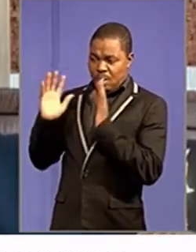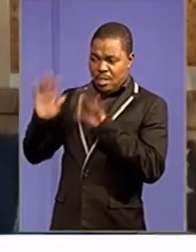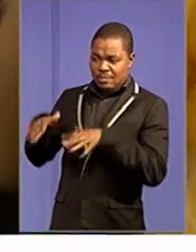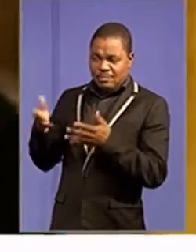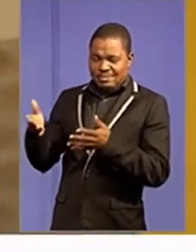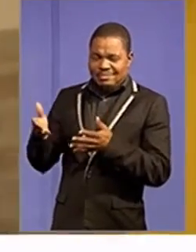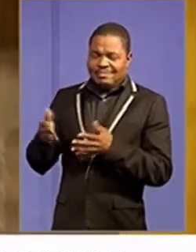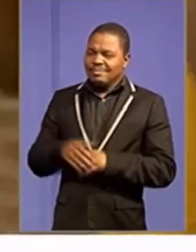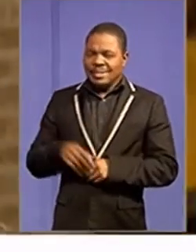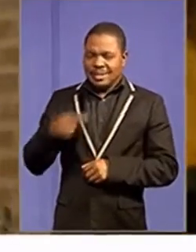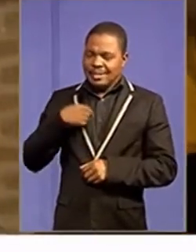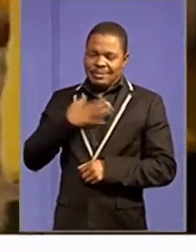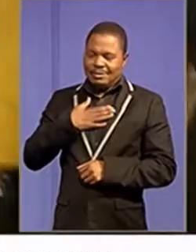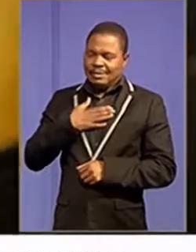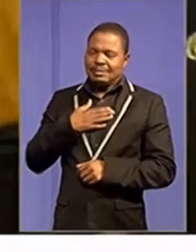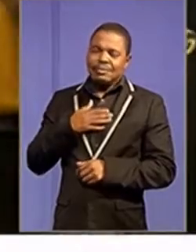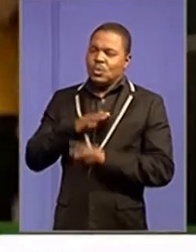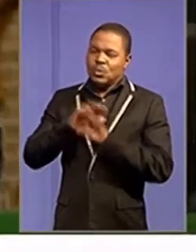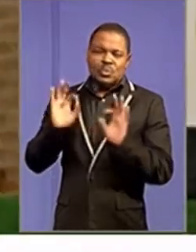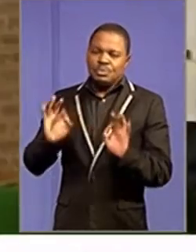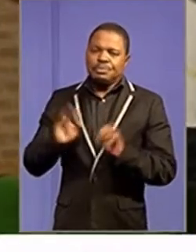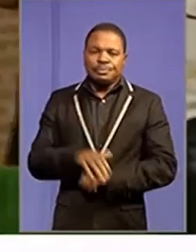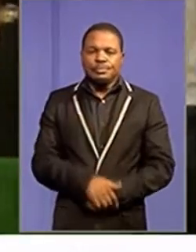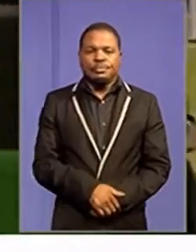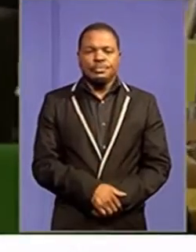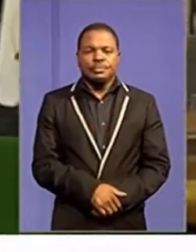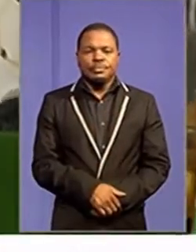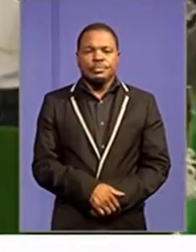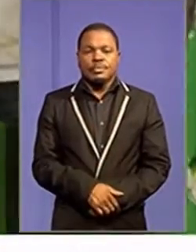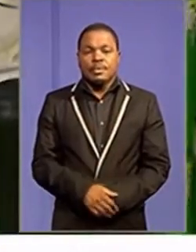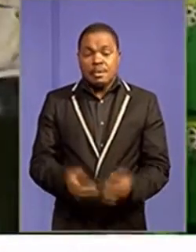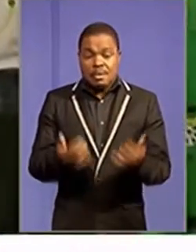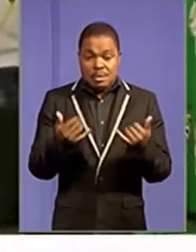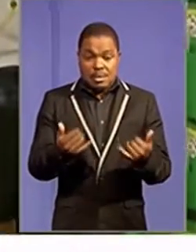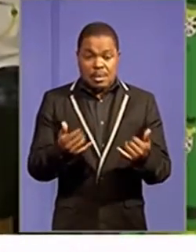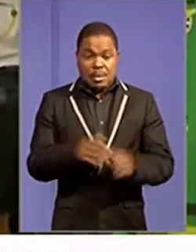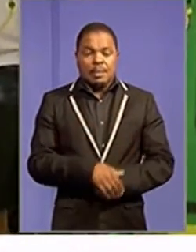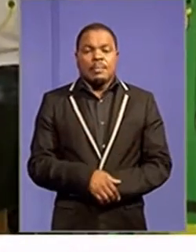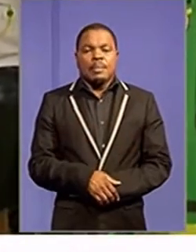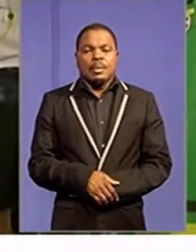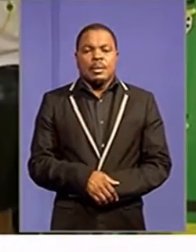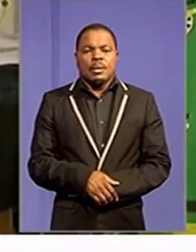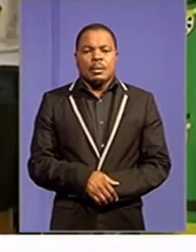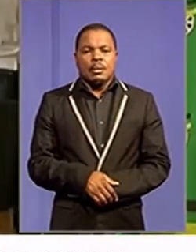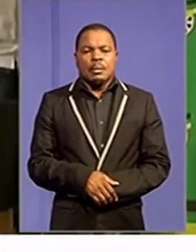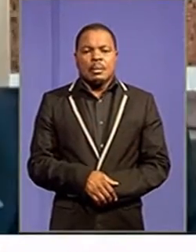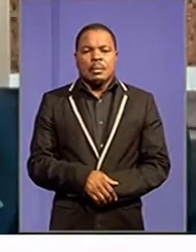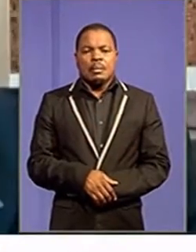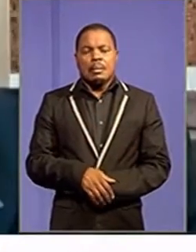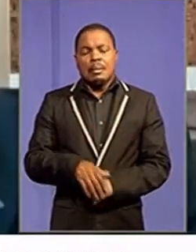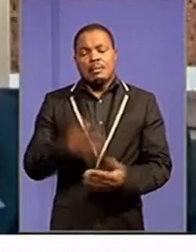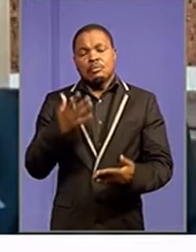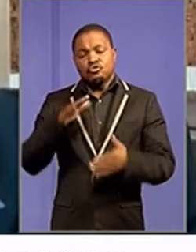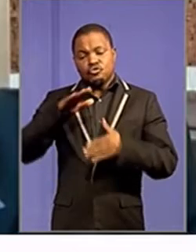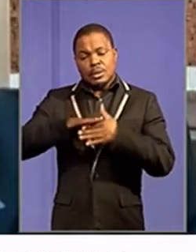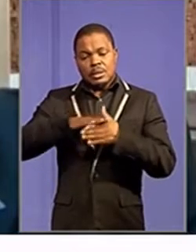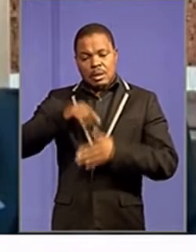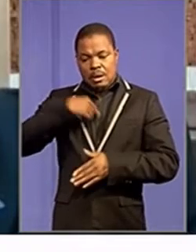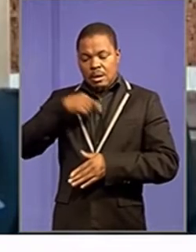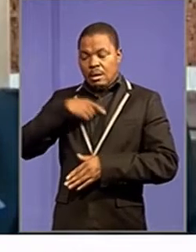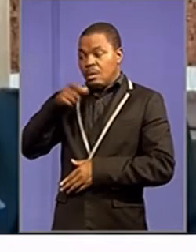to stand just like that. In this case, the particular reason for responding is